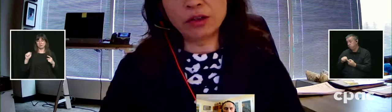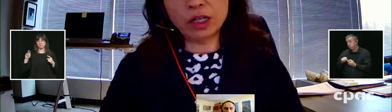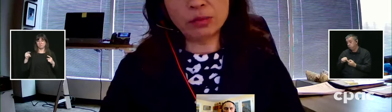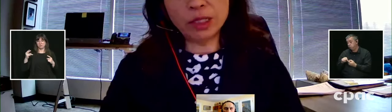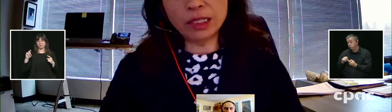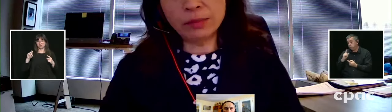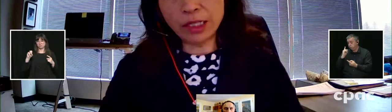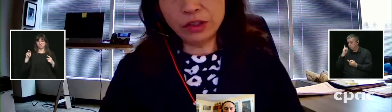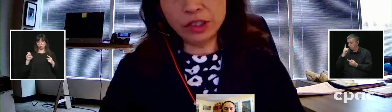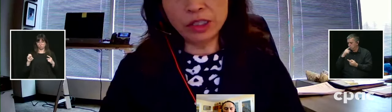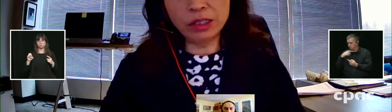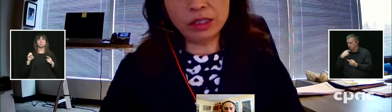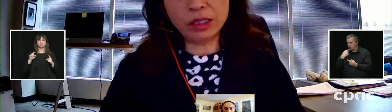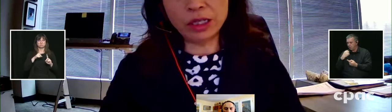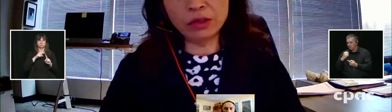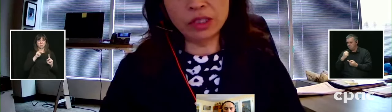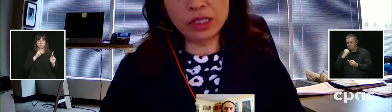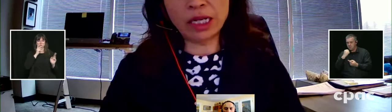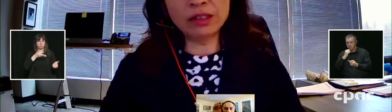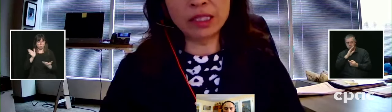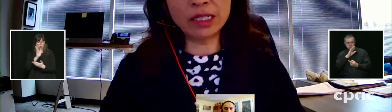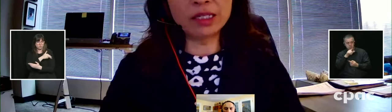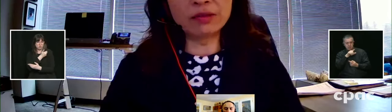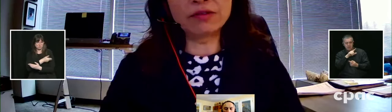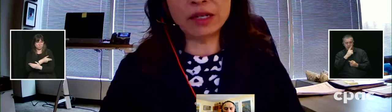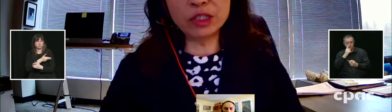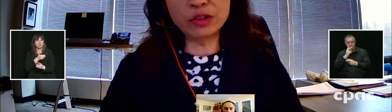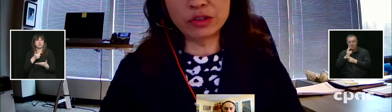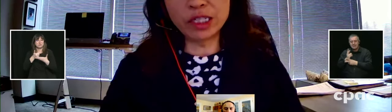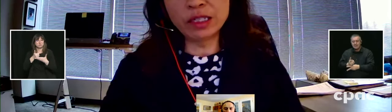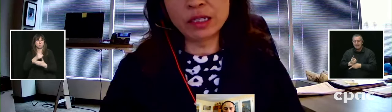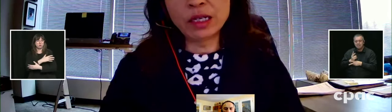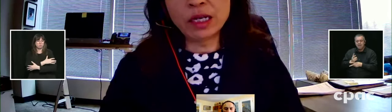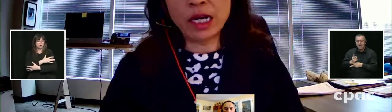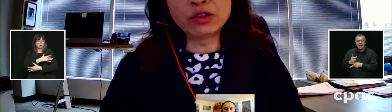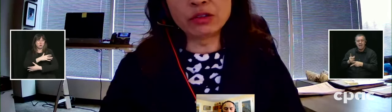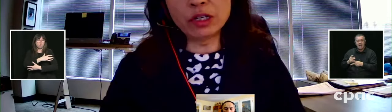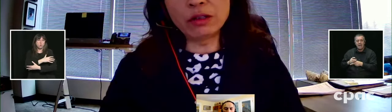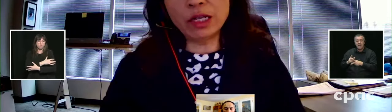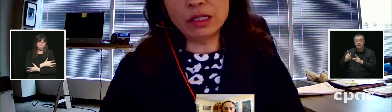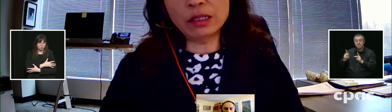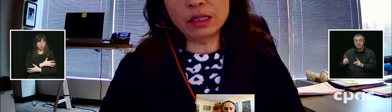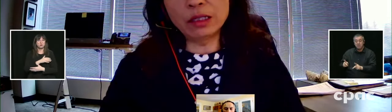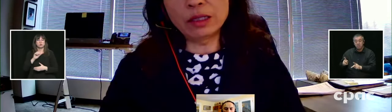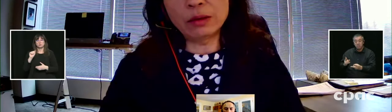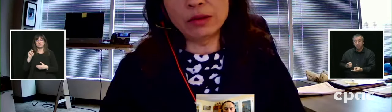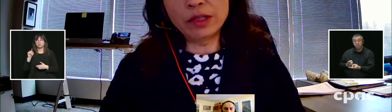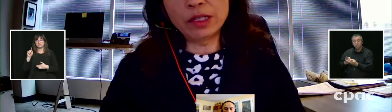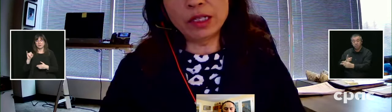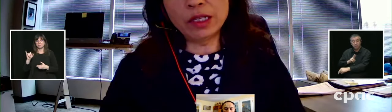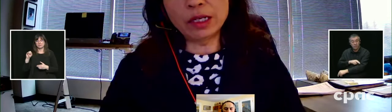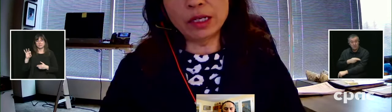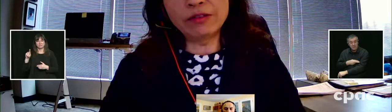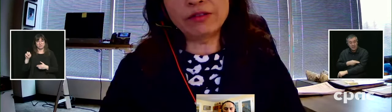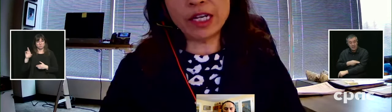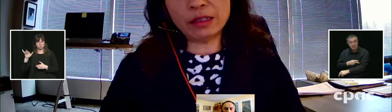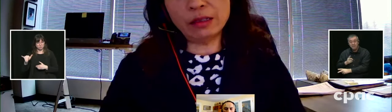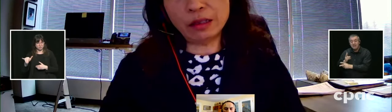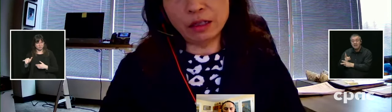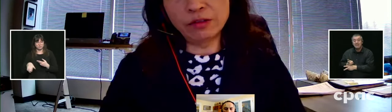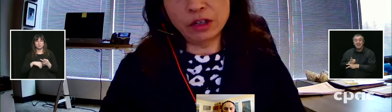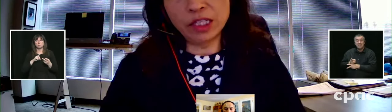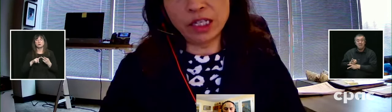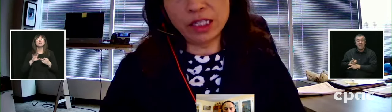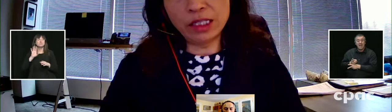for hospitalized patients, which is an anti-inflammatory. I do know that some of the effects